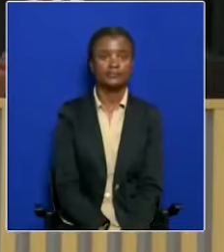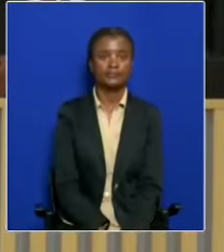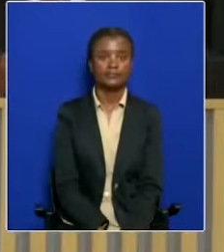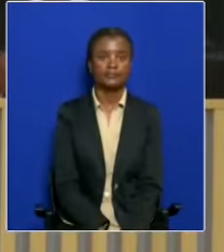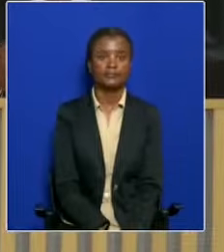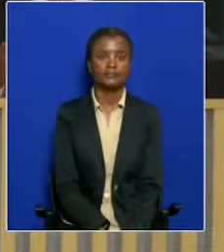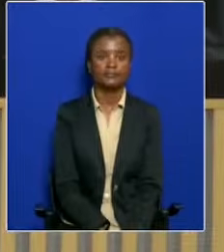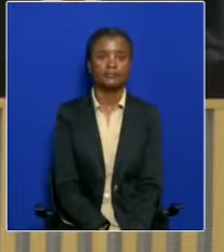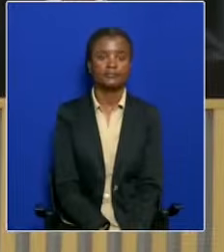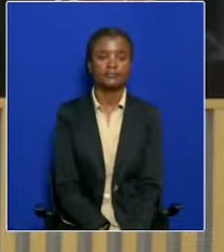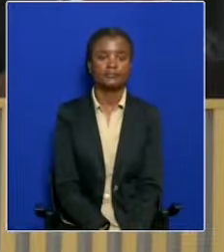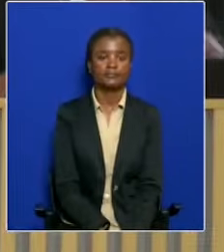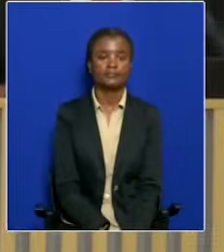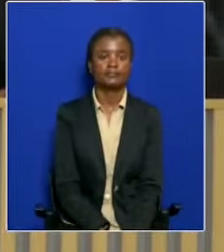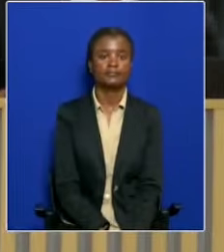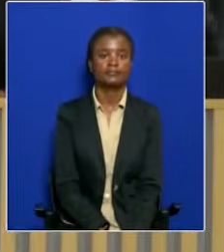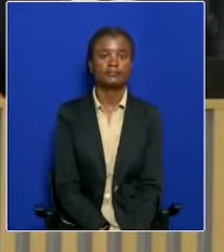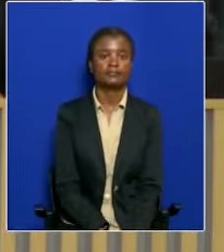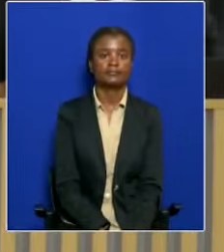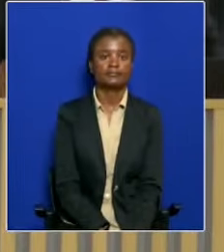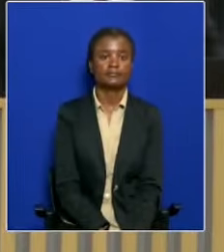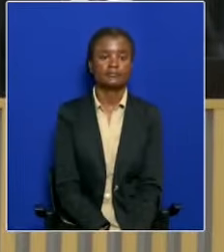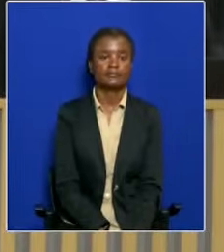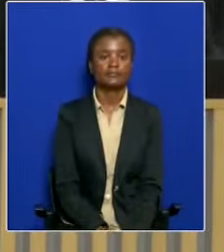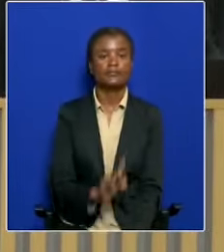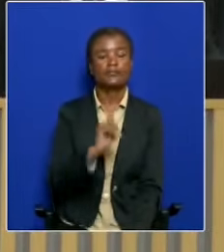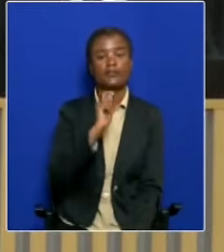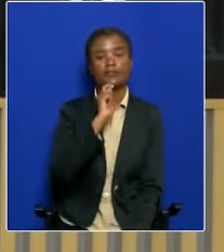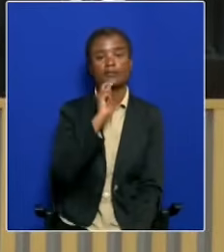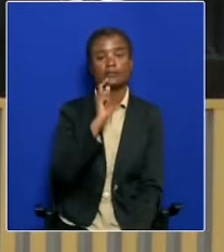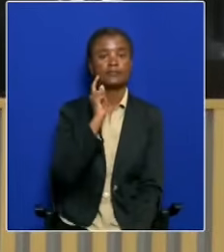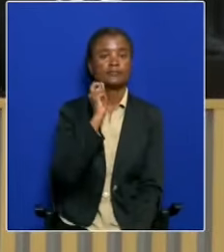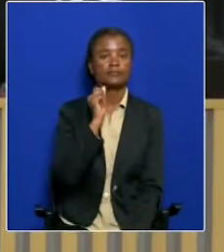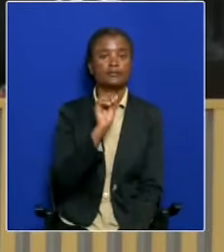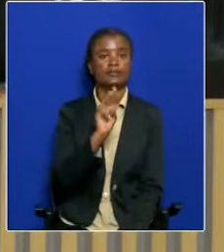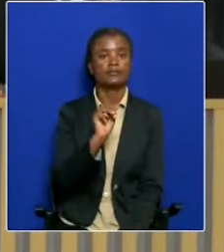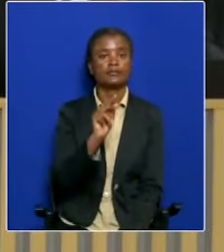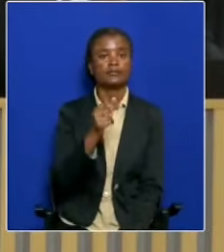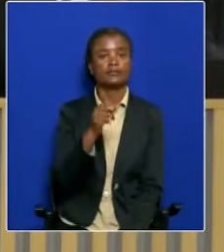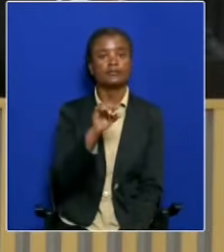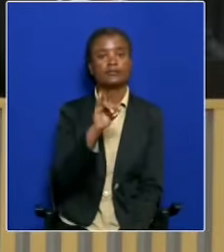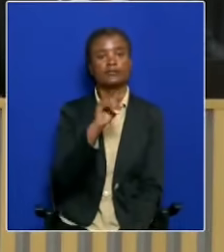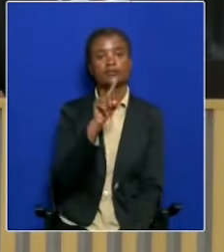Good morning. Good Chair. morning, Mr. Mkize. Thank you.